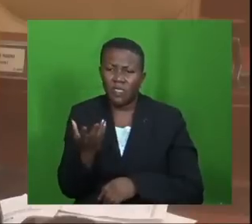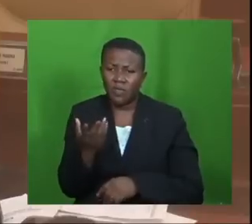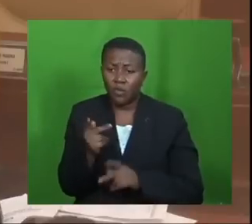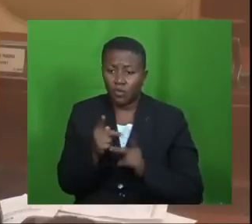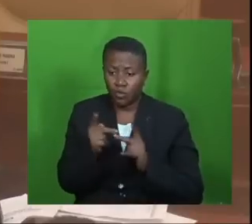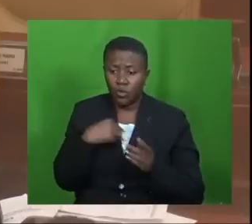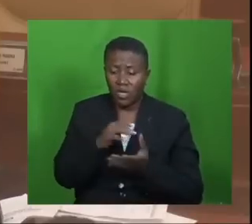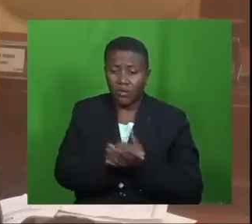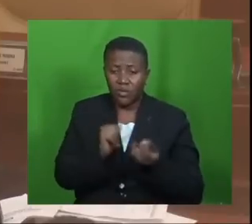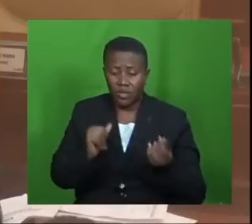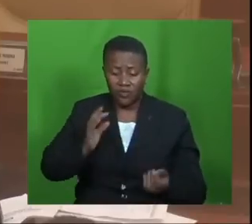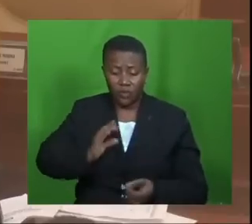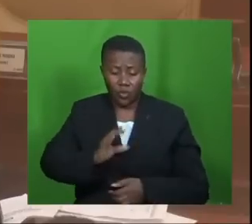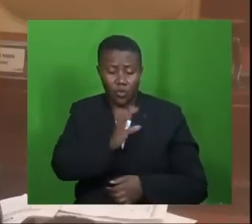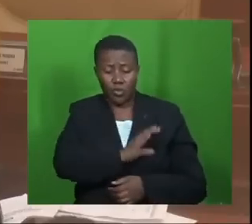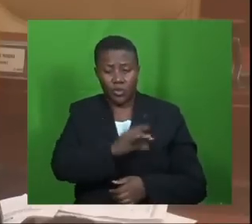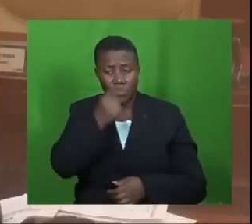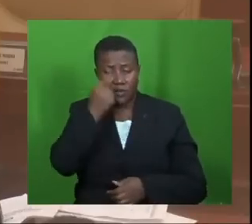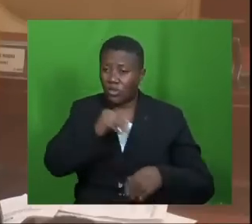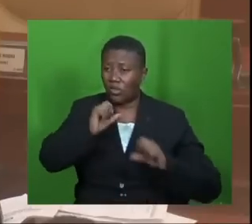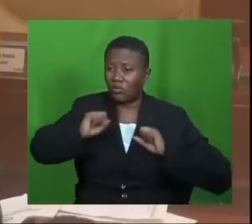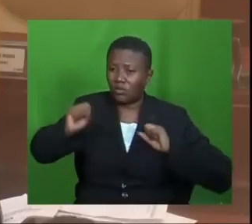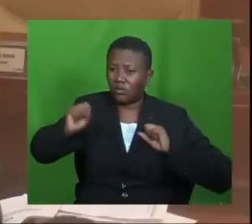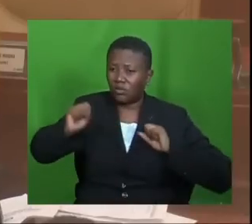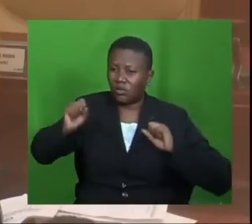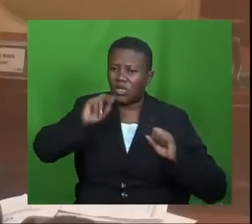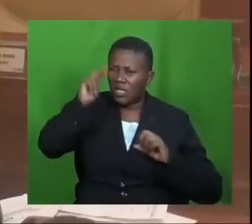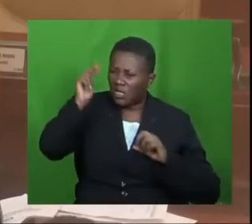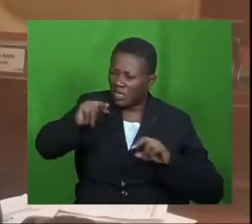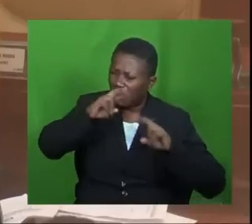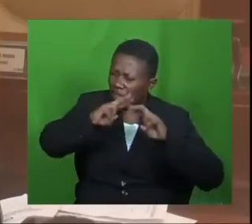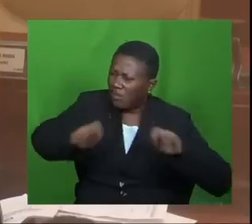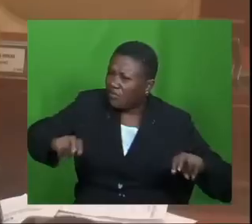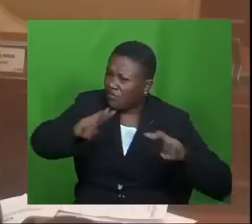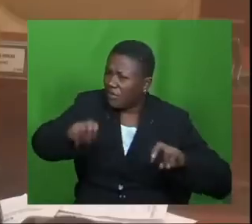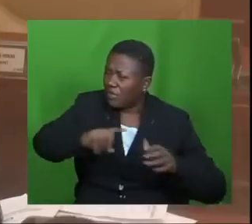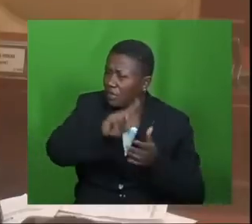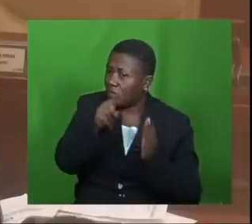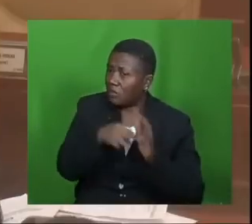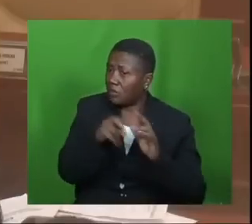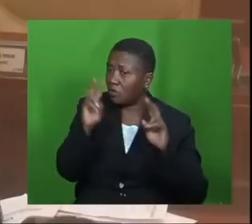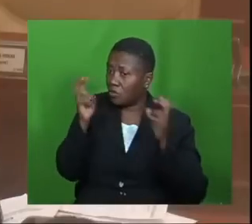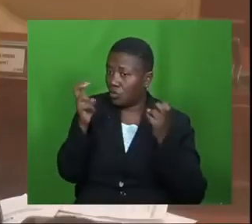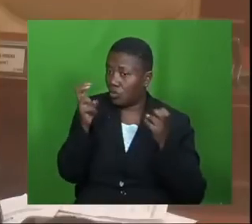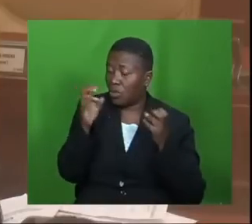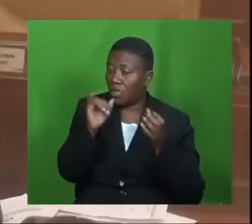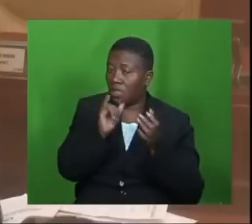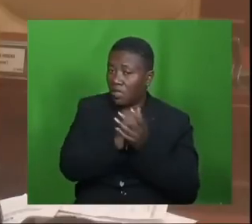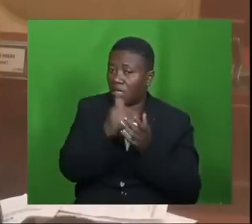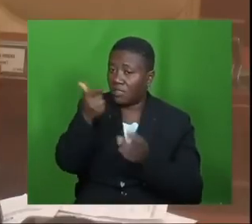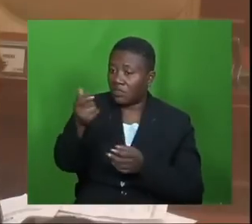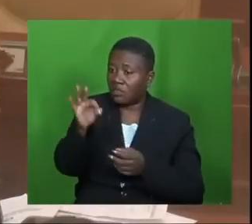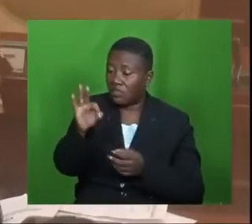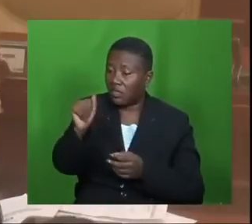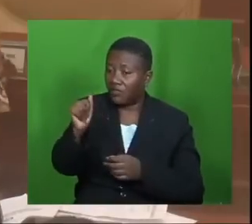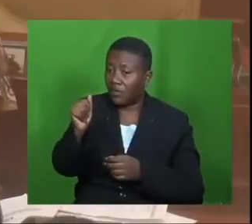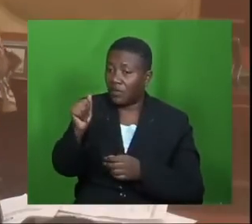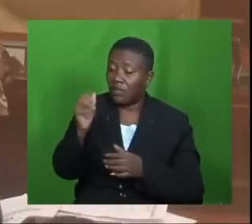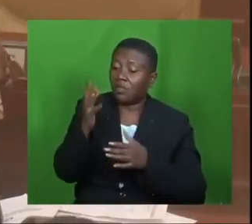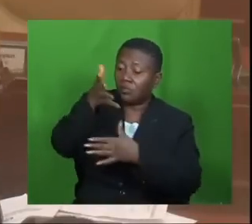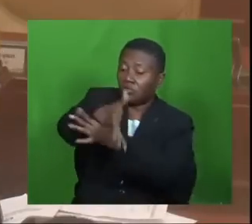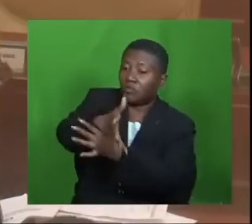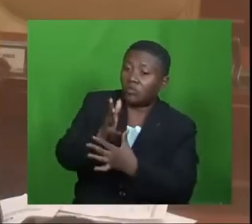and Sports would want to investigate them if it's indeed the truth that they've been interfering